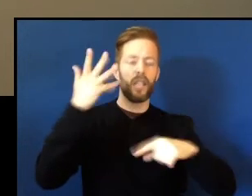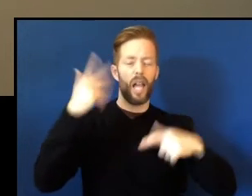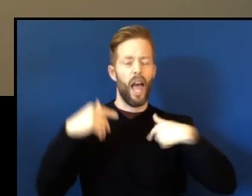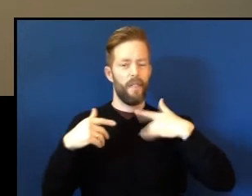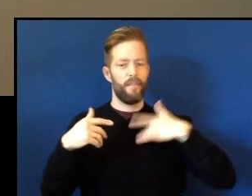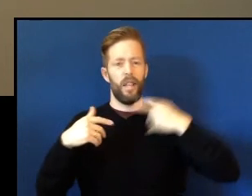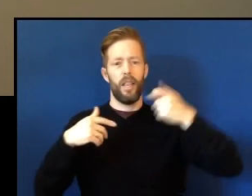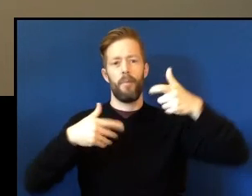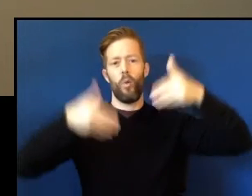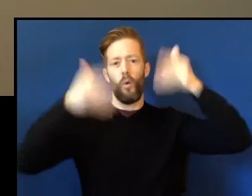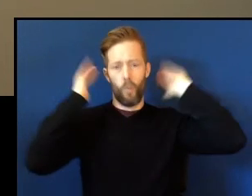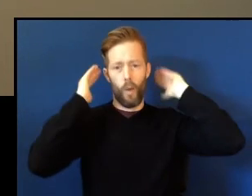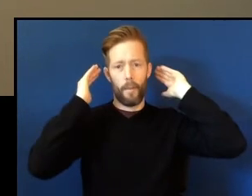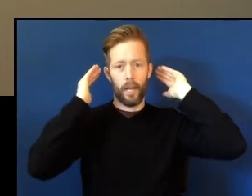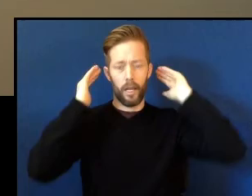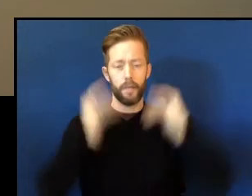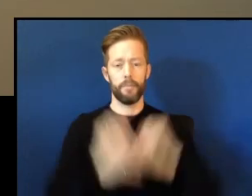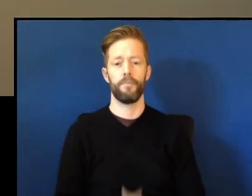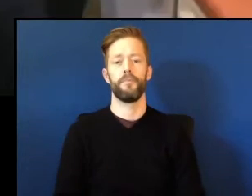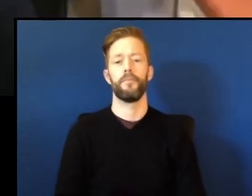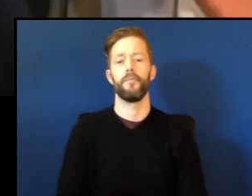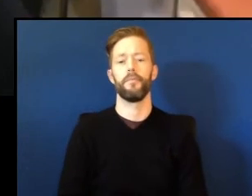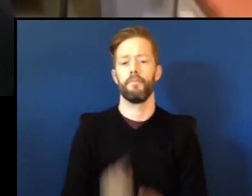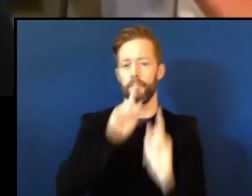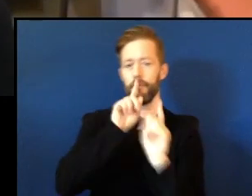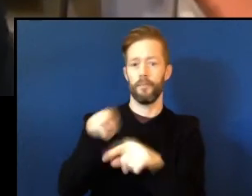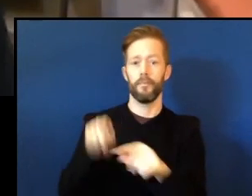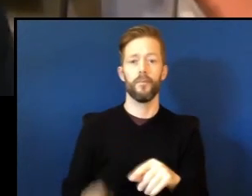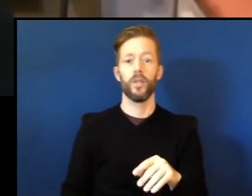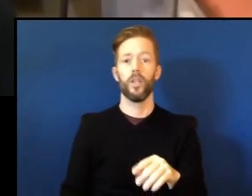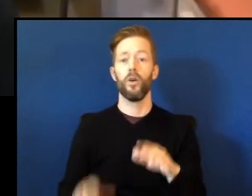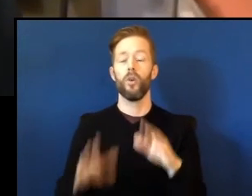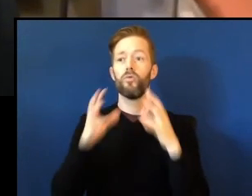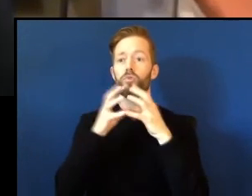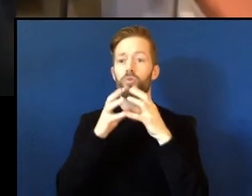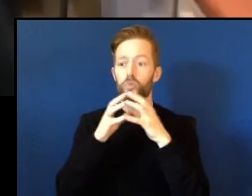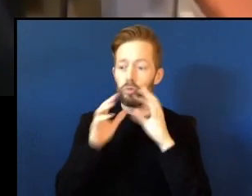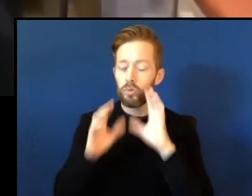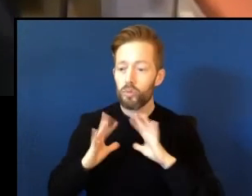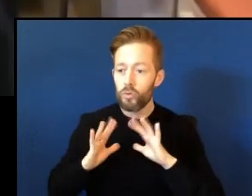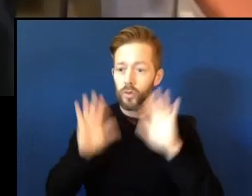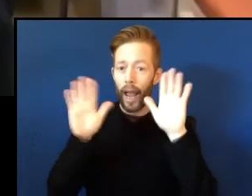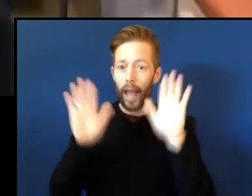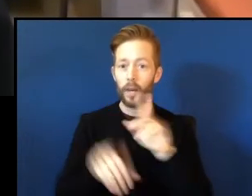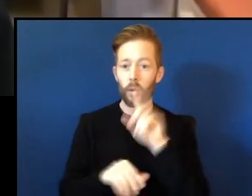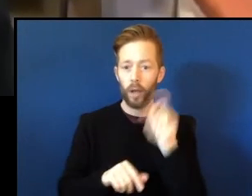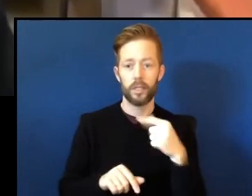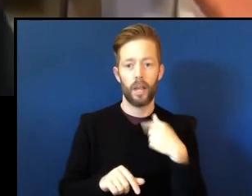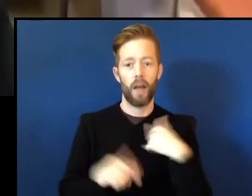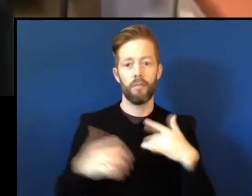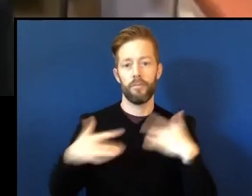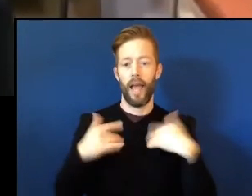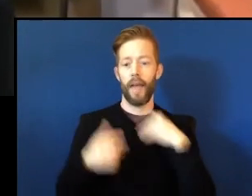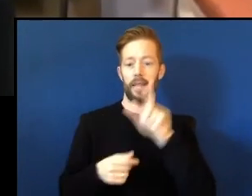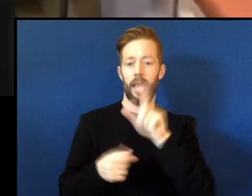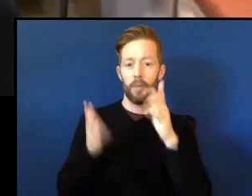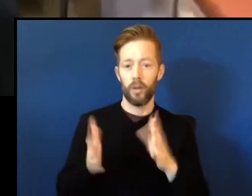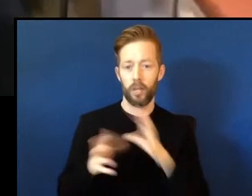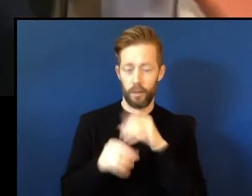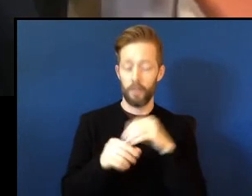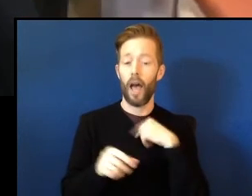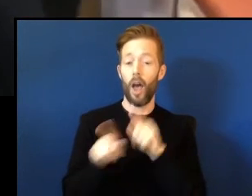of feels overwhelming. Great question. It's so exciting to have a librarian involved. I have also created